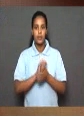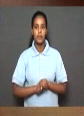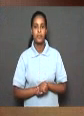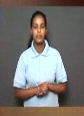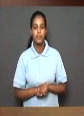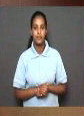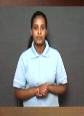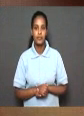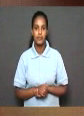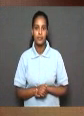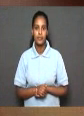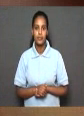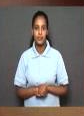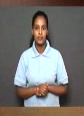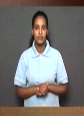Time's up.